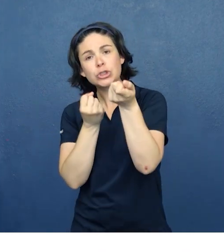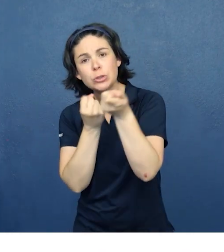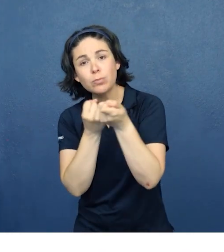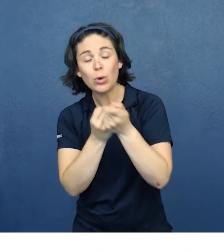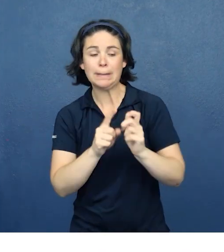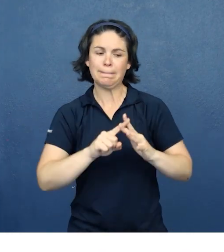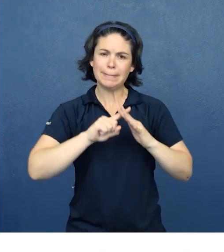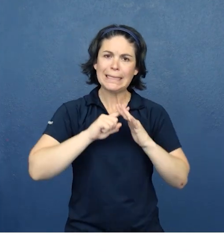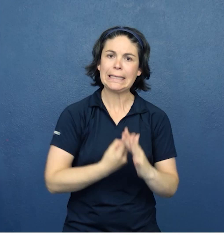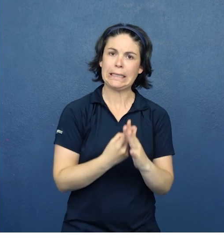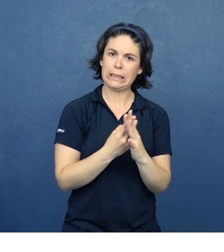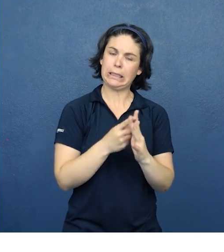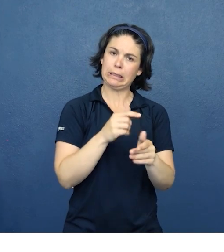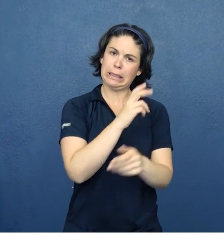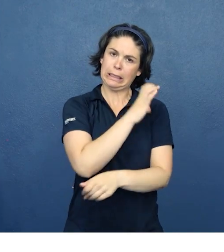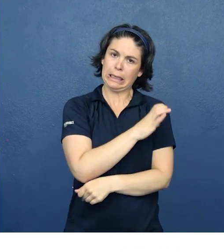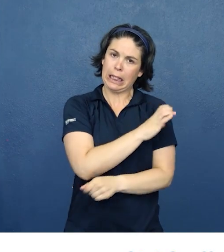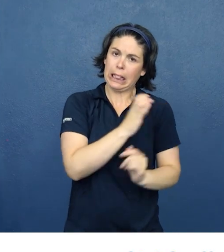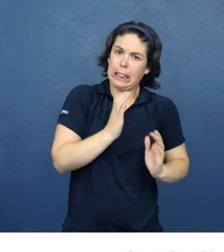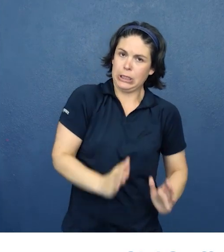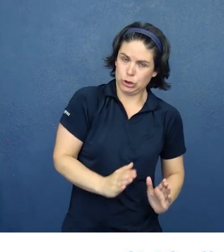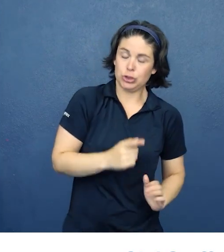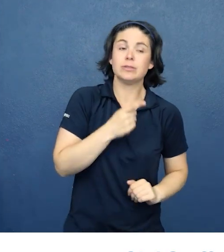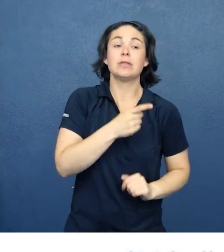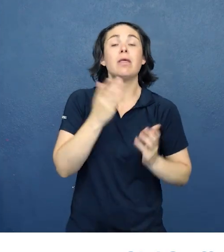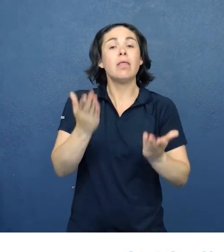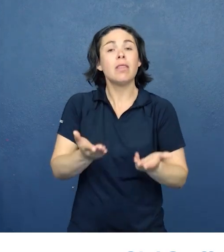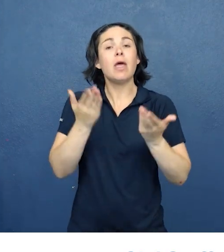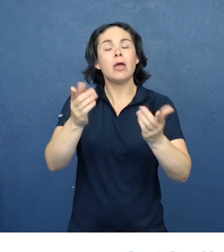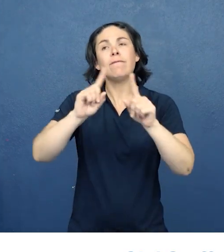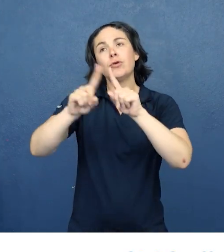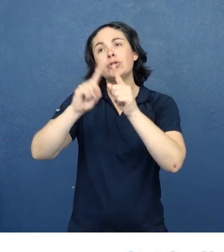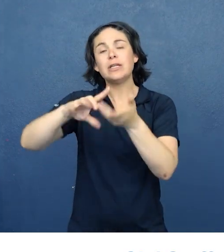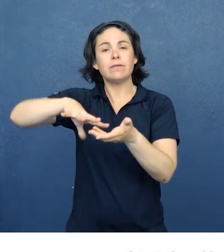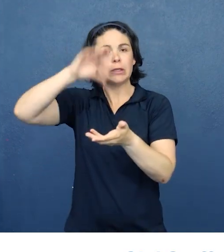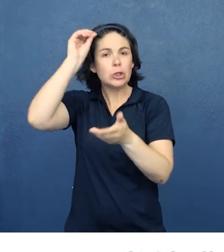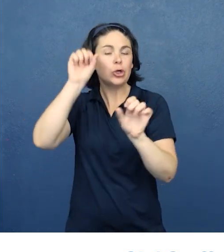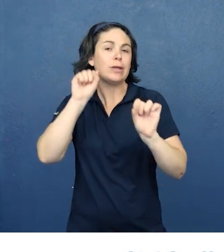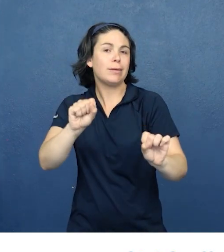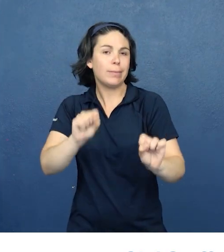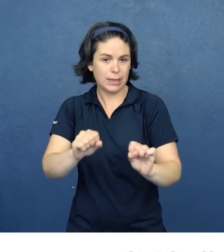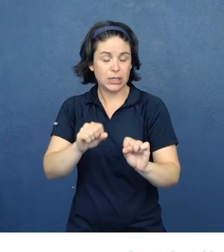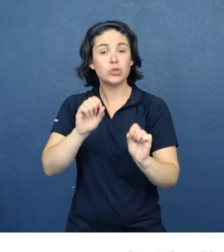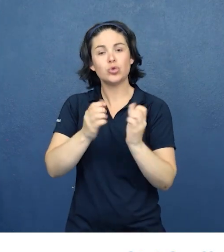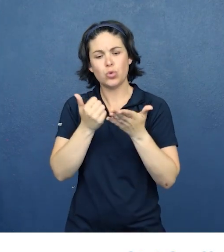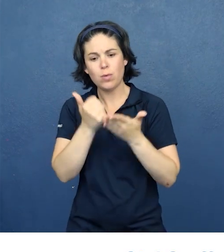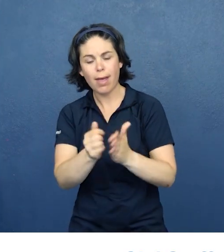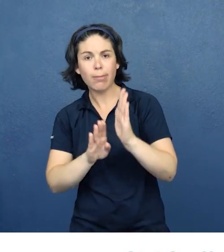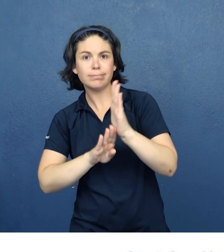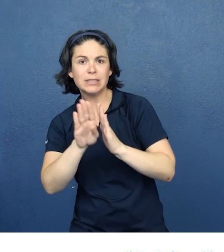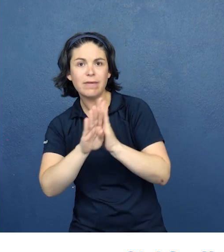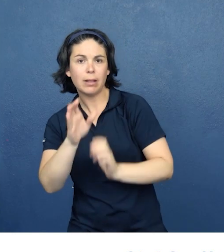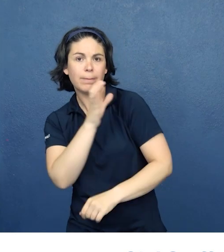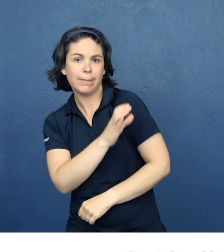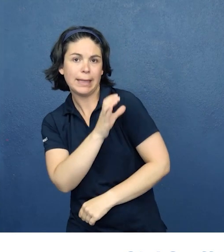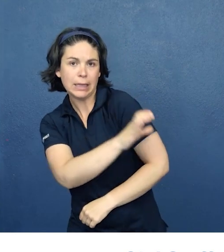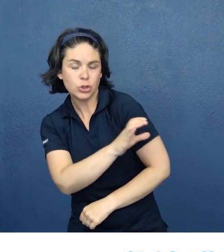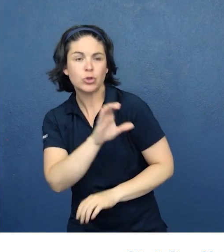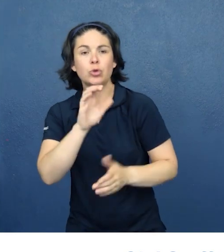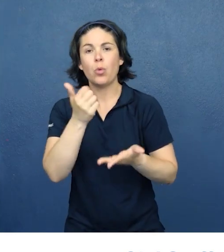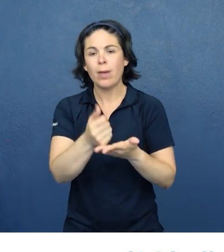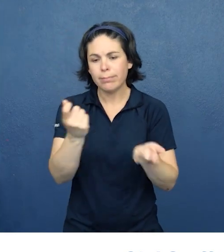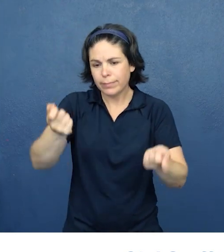supporting beginning clinicians. CLASS offers a variety of learning modalities to address developing clinicians,